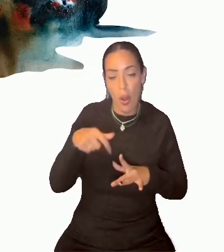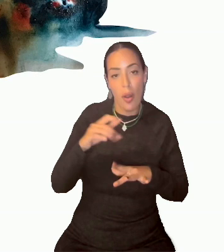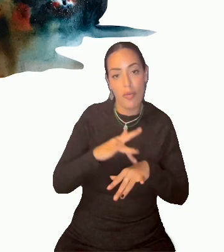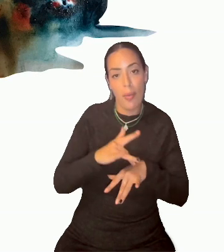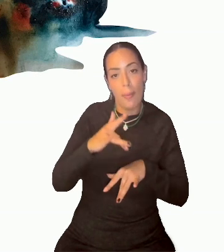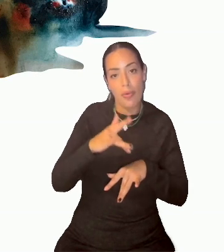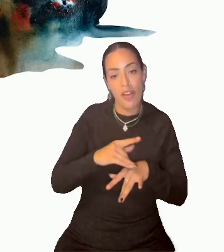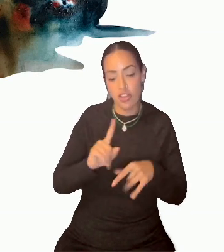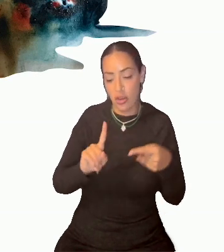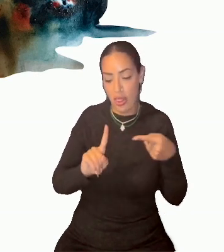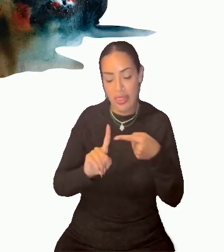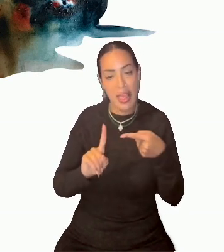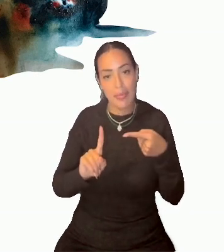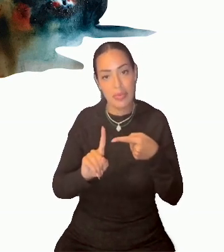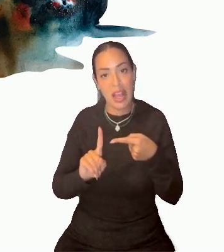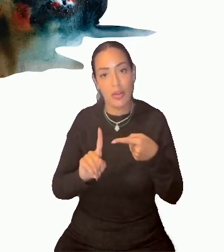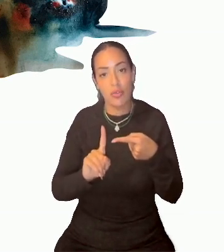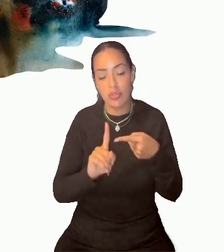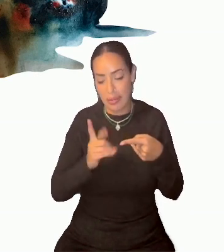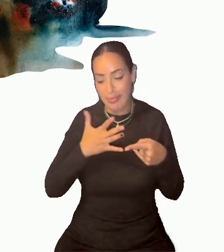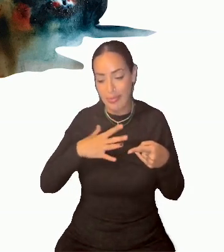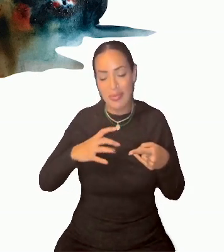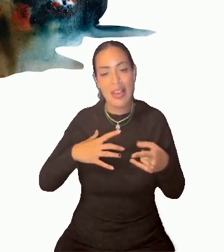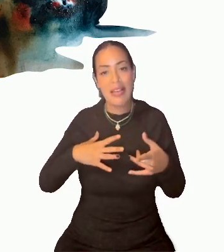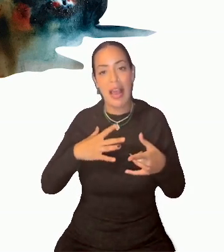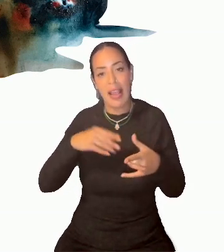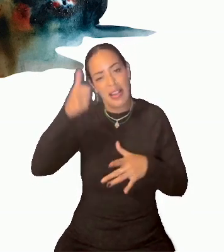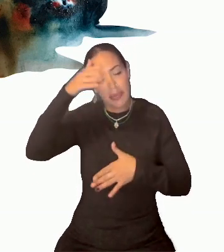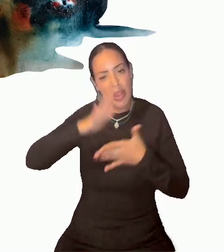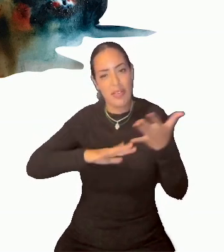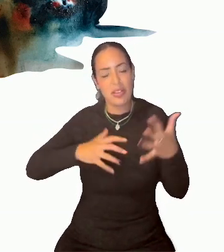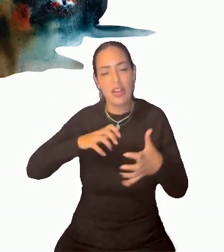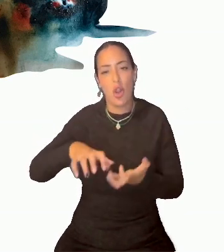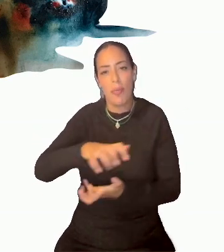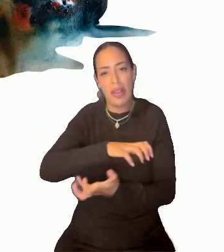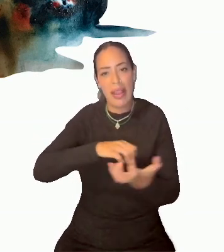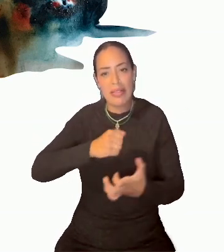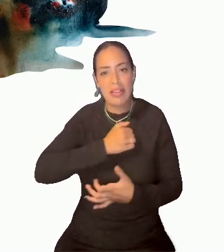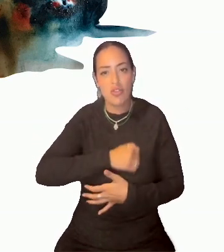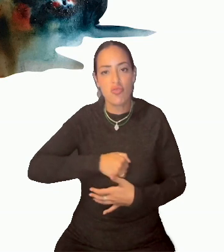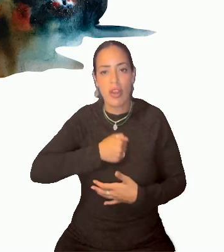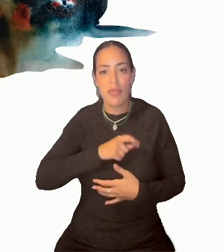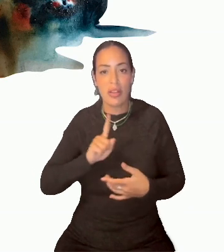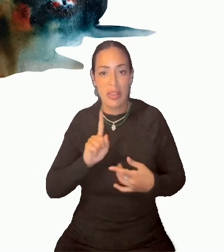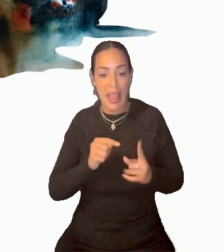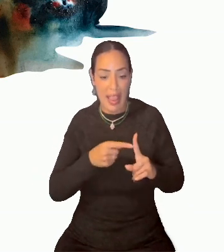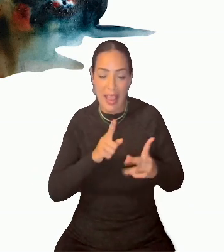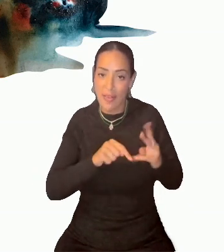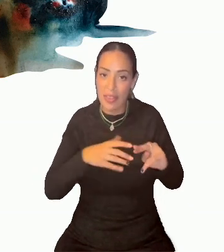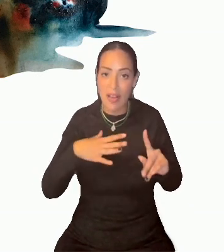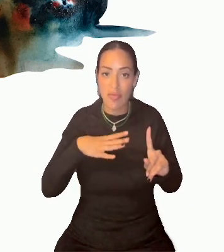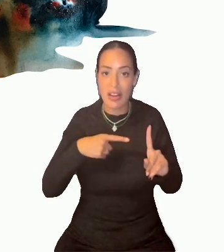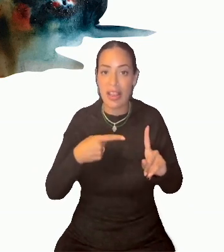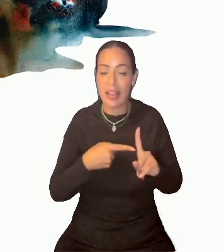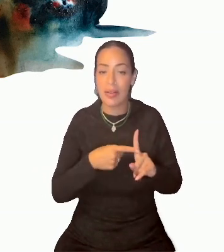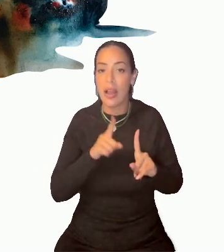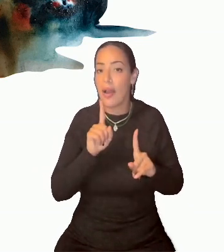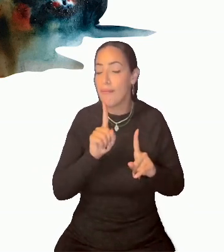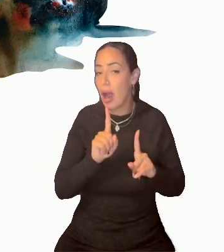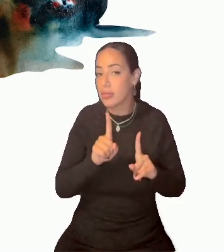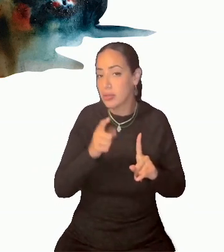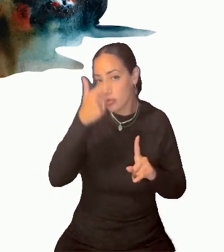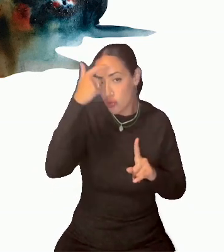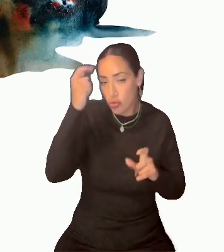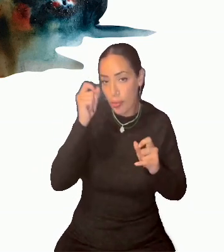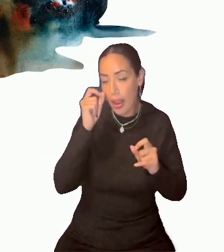with traumatic and complicated grief might be needed, if the person is ready to and wishes to engage with this intervention. However,